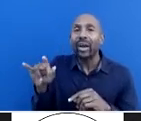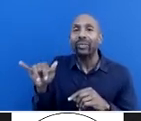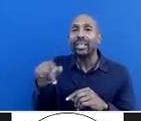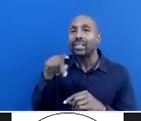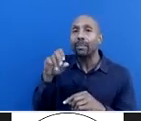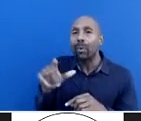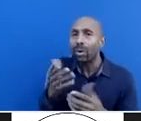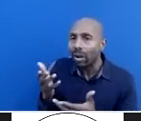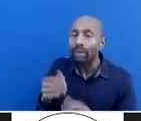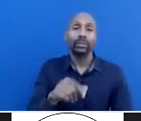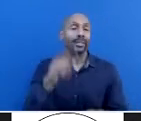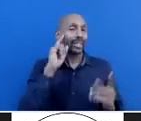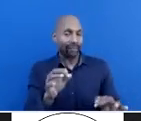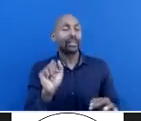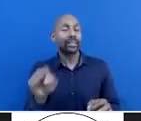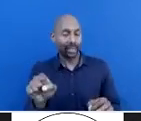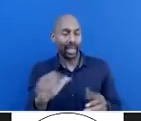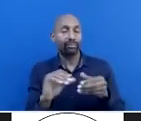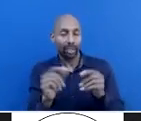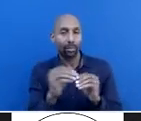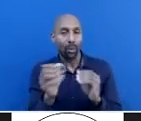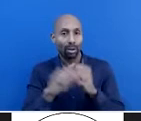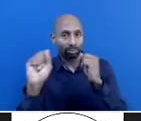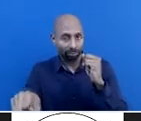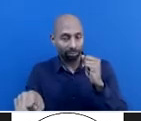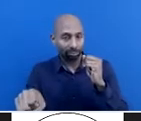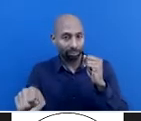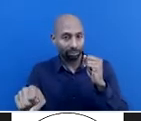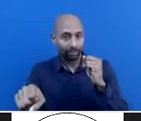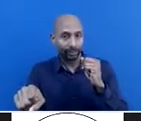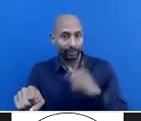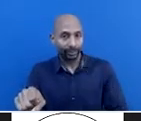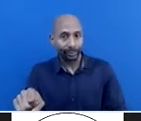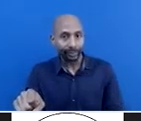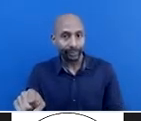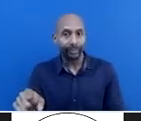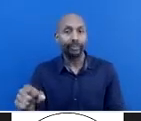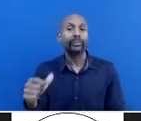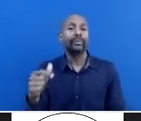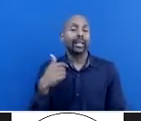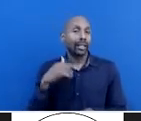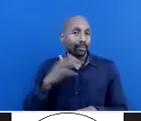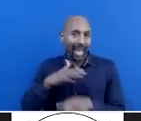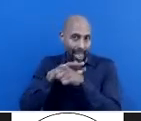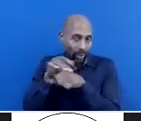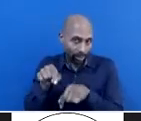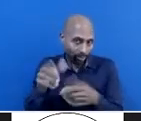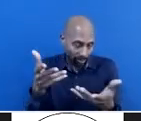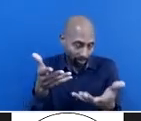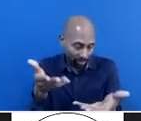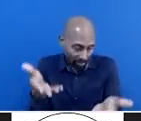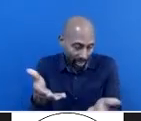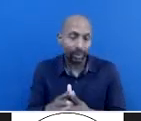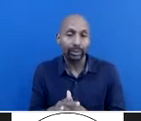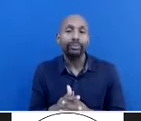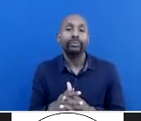Absolutely. So, and I'll do this. This is what I work on and write about. So I'll try to do